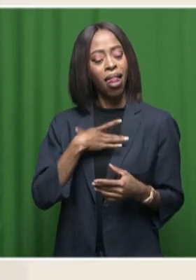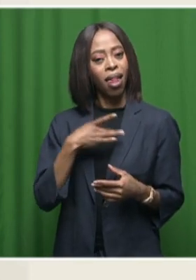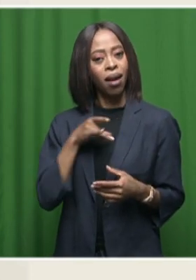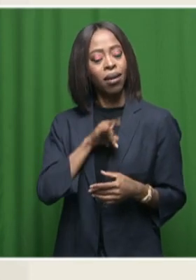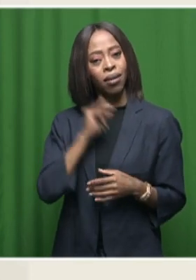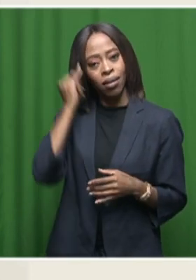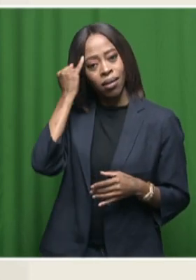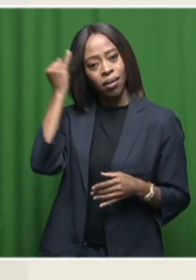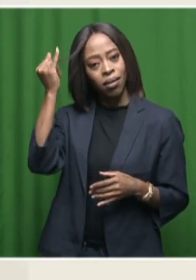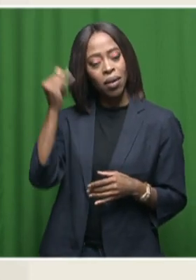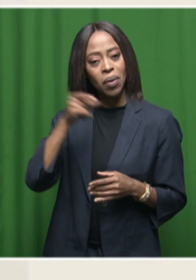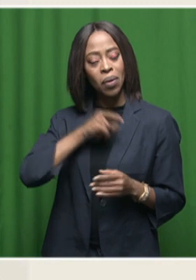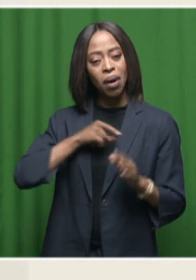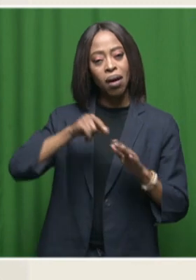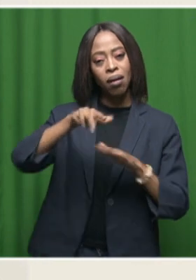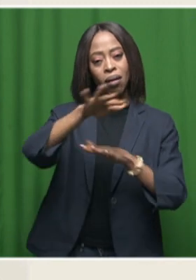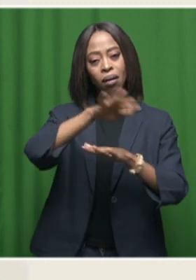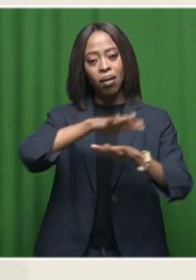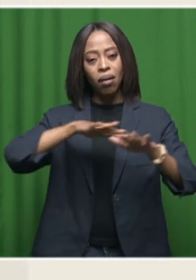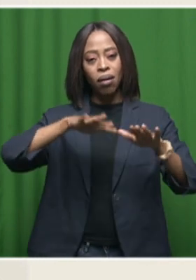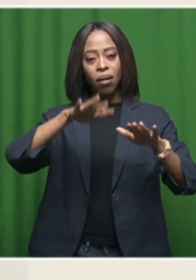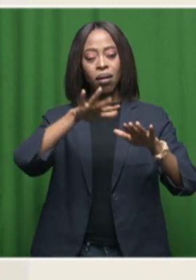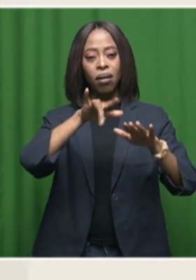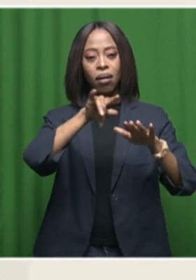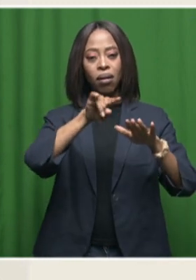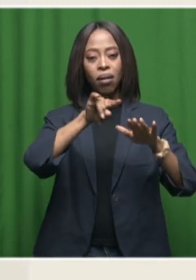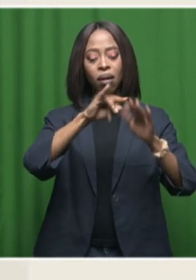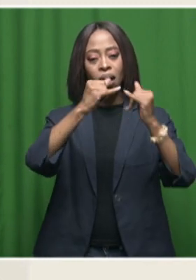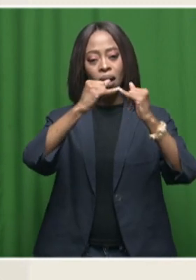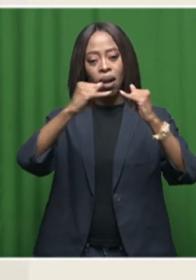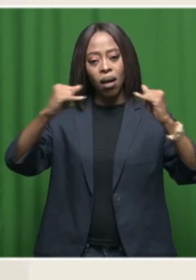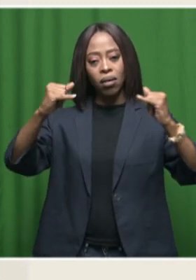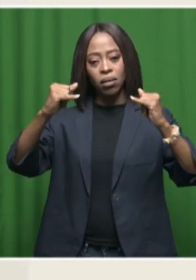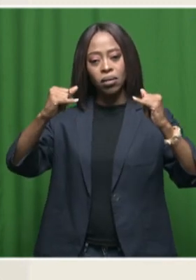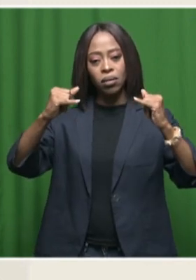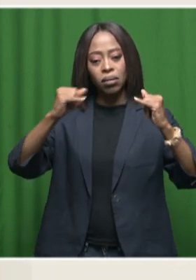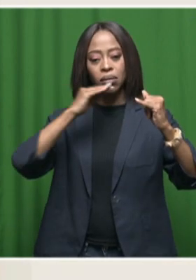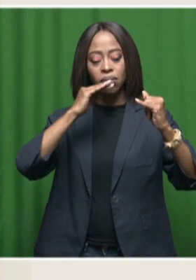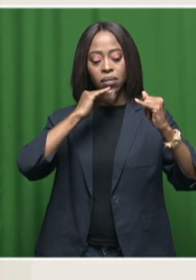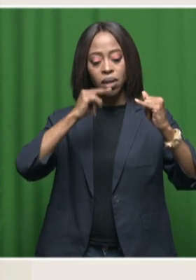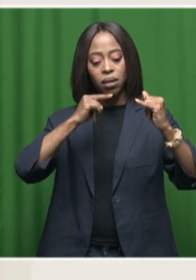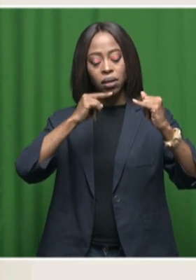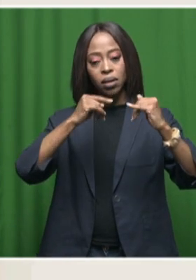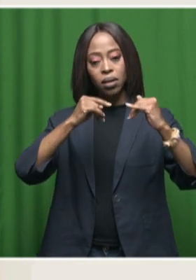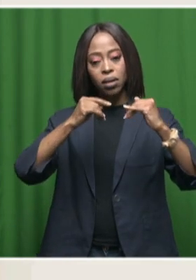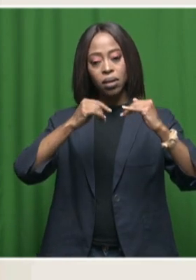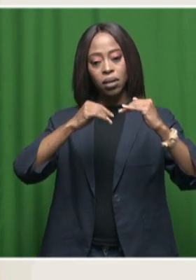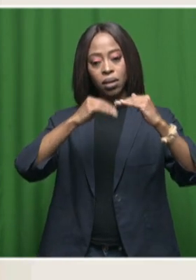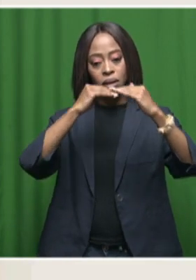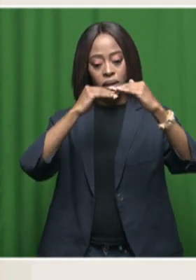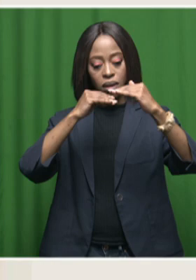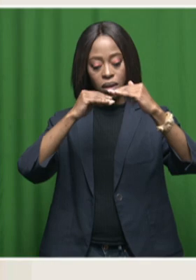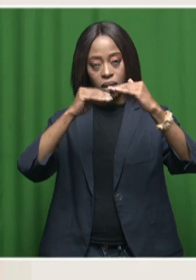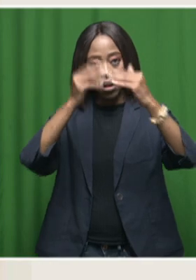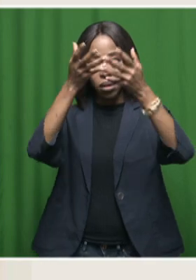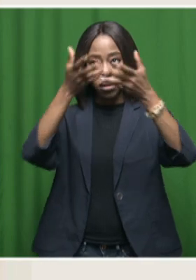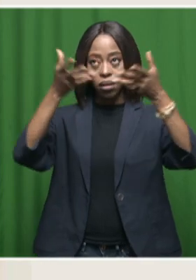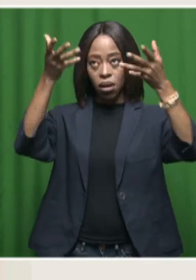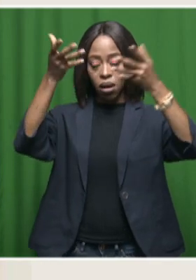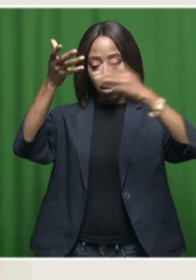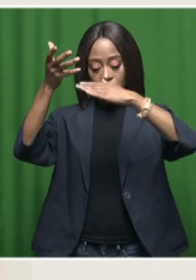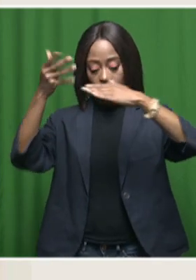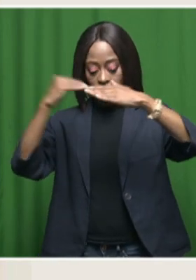this, a horizon line is this space between the earth and the sky that